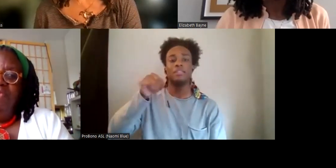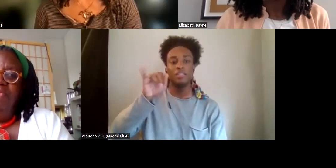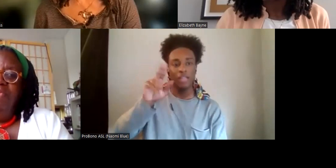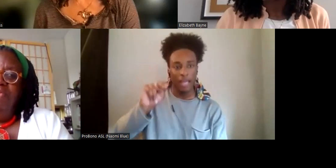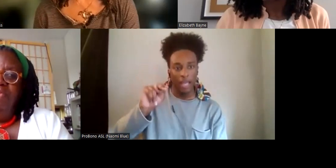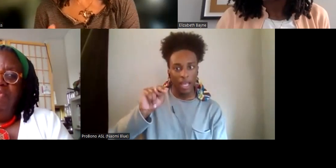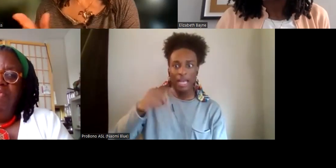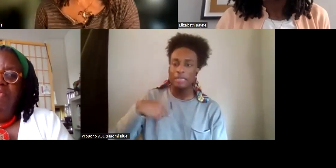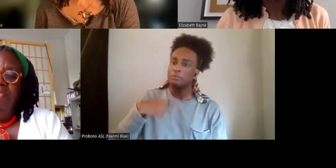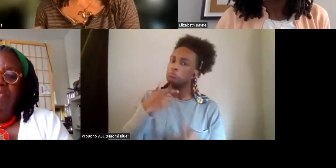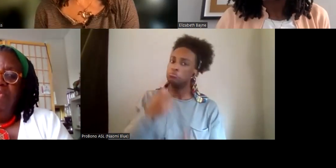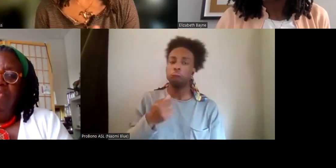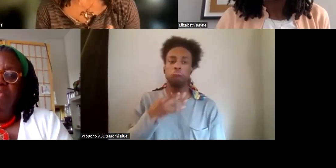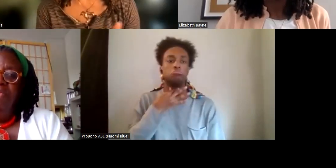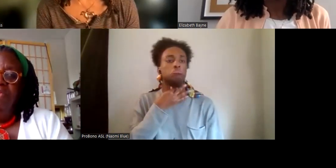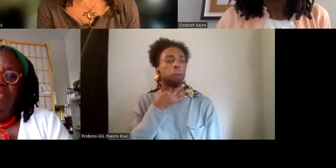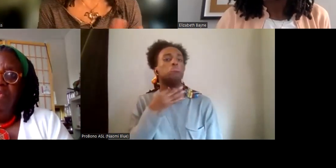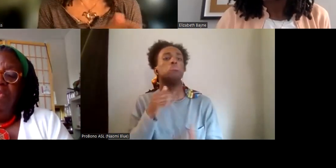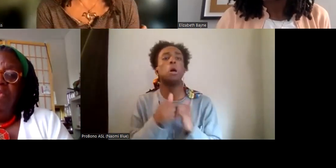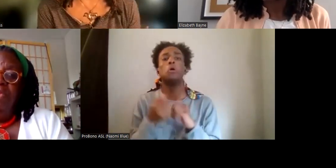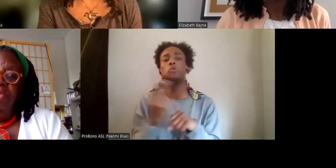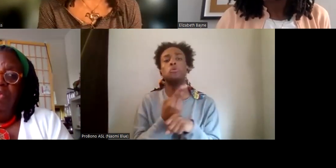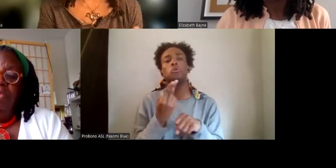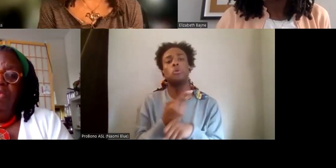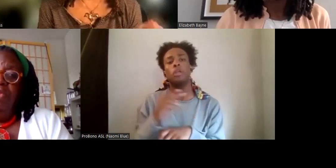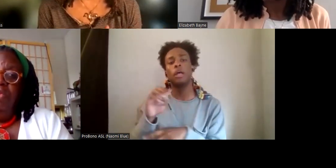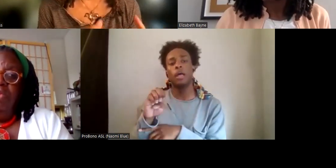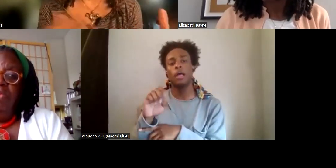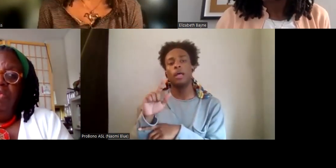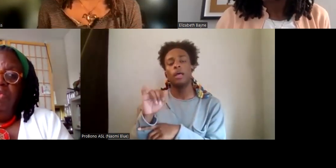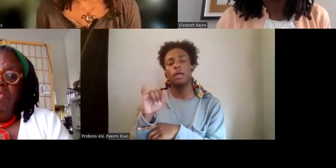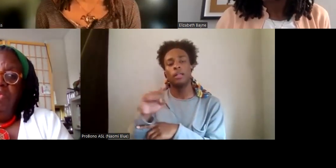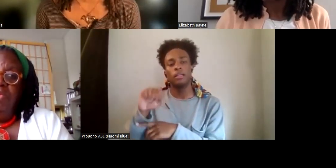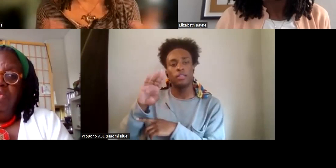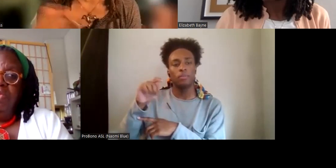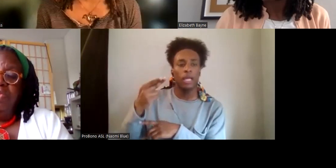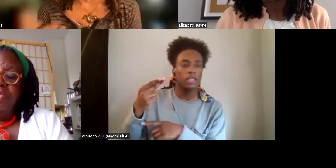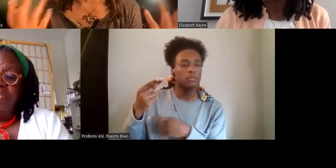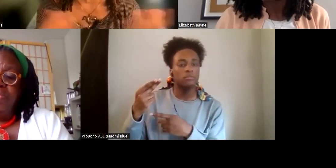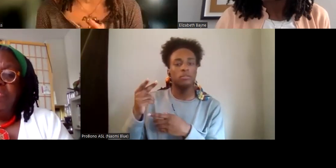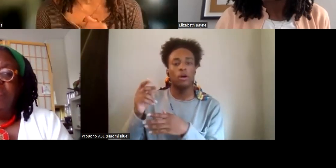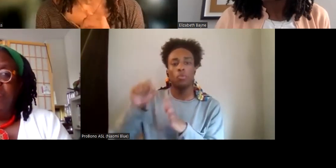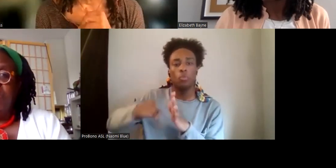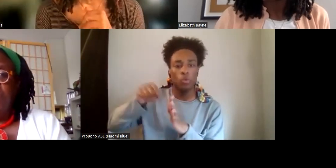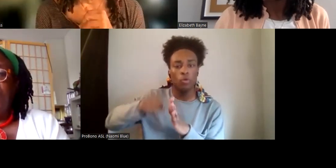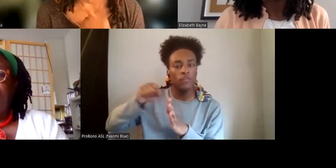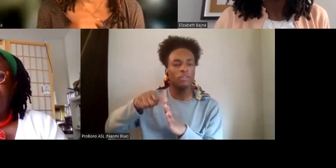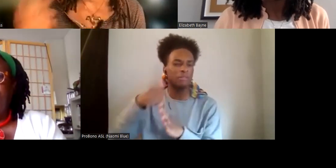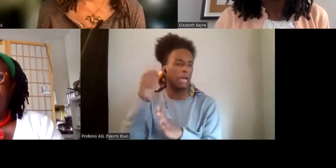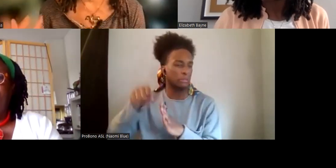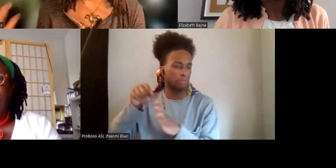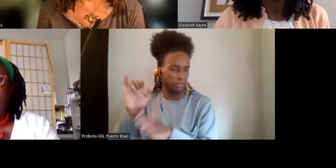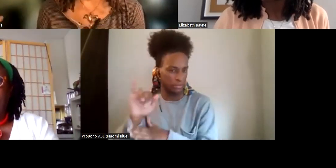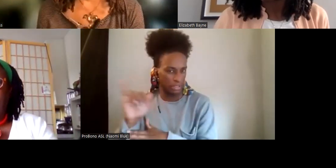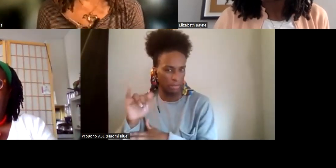would use films like Elizabeth's and Wilhelmina's War or other films like that. How do you